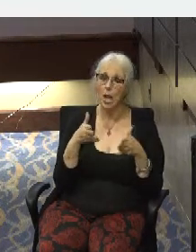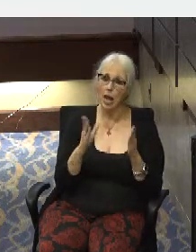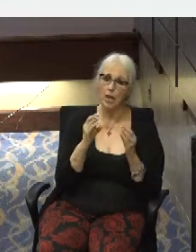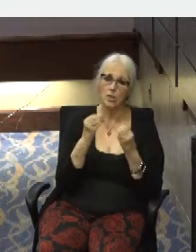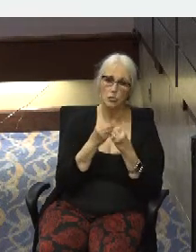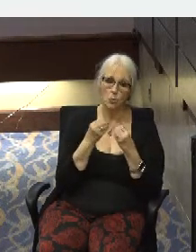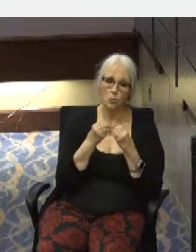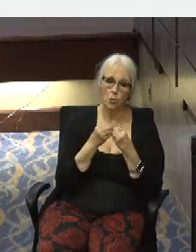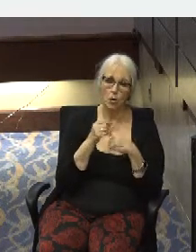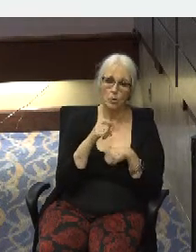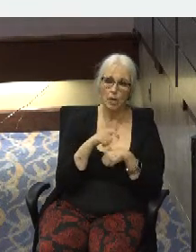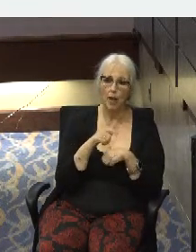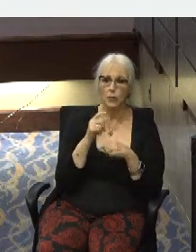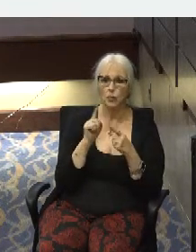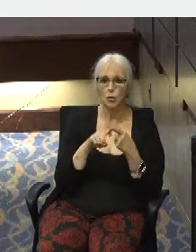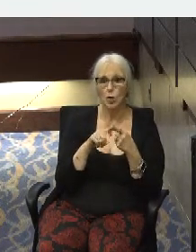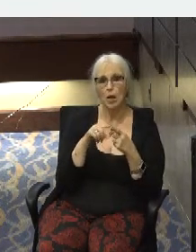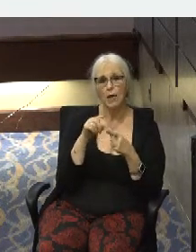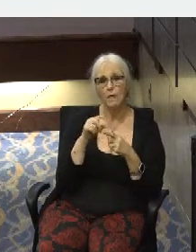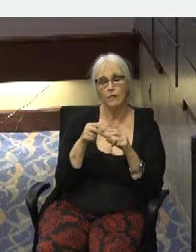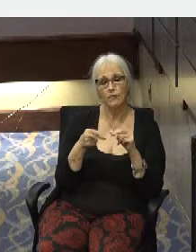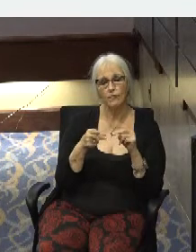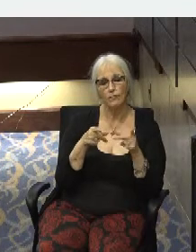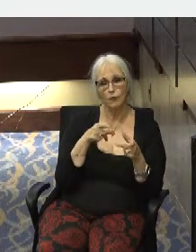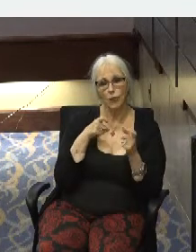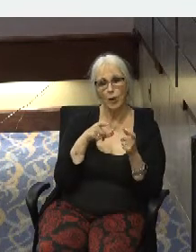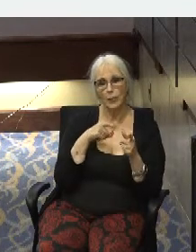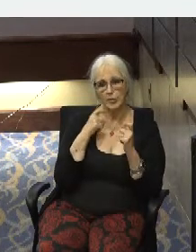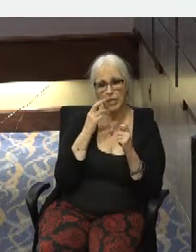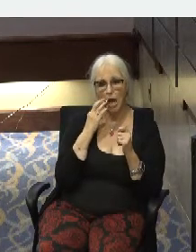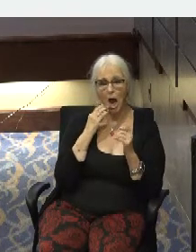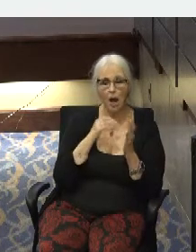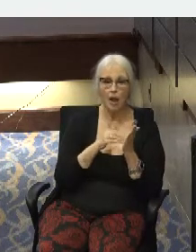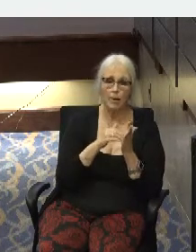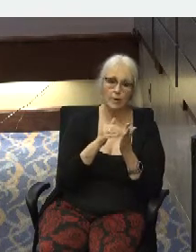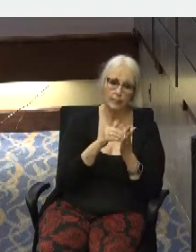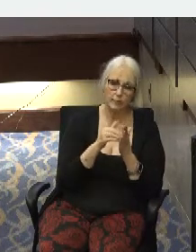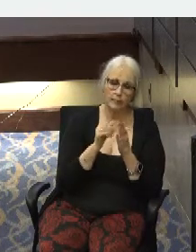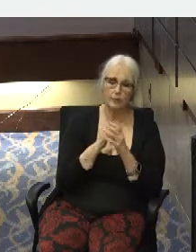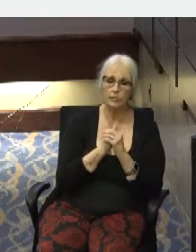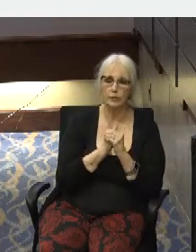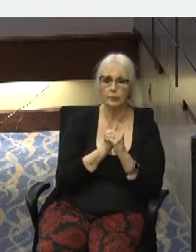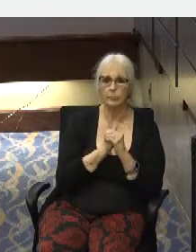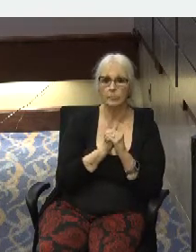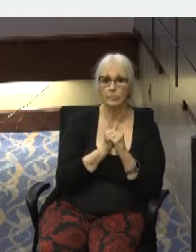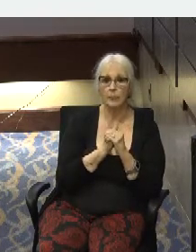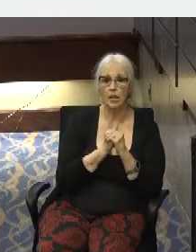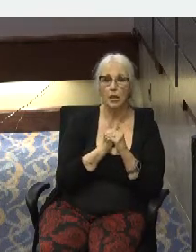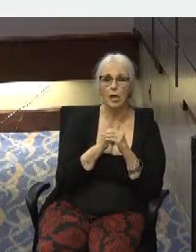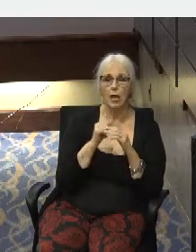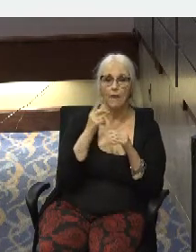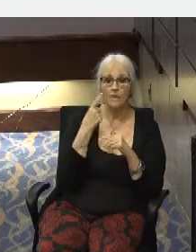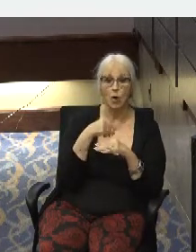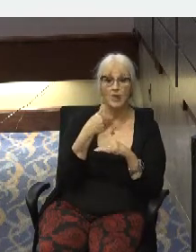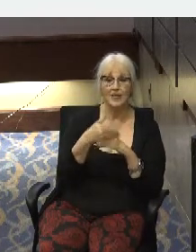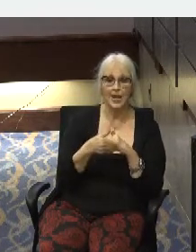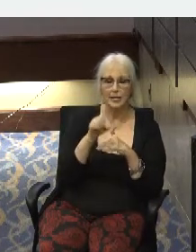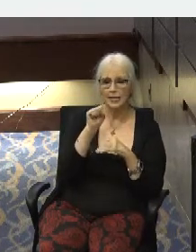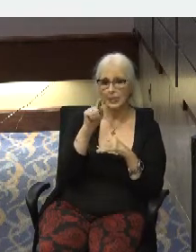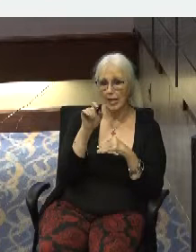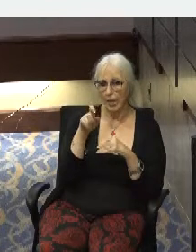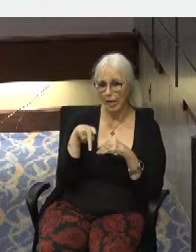access transit due to the frequency increase and variety of options available to citizens. In terms of next steps, following